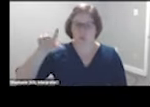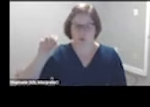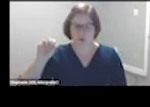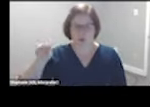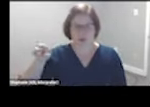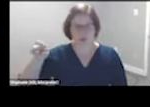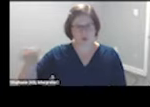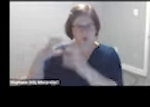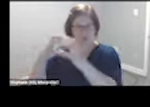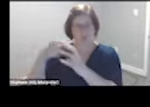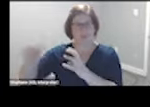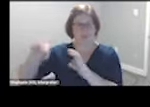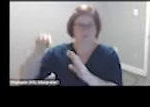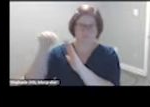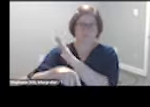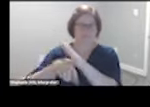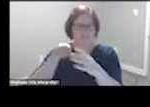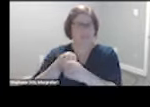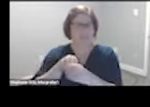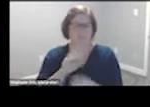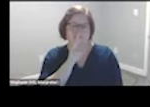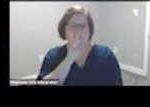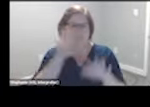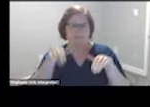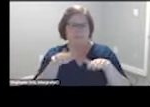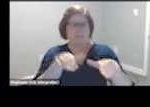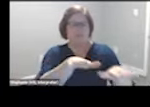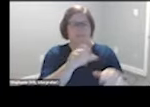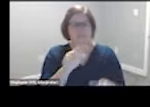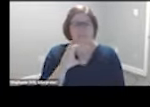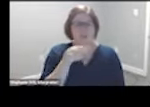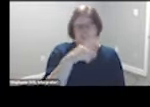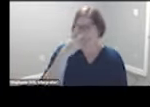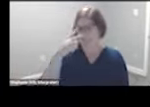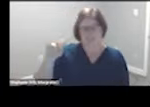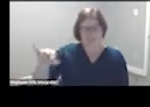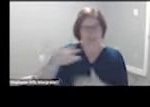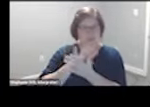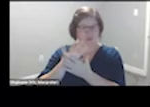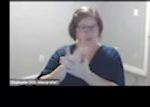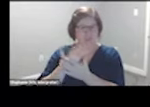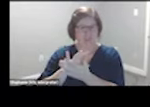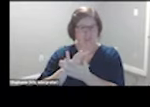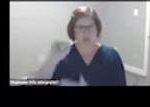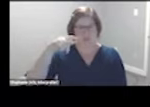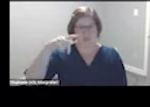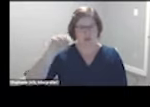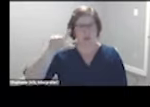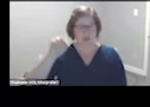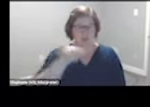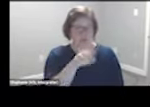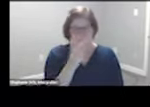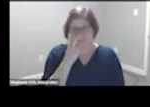the sea. So many of the people who watching the Apollo related movie, you could see that